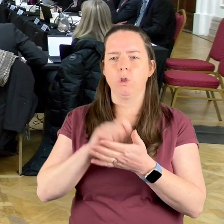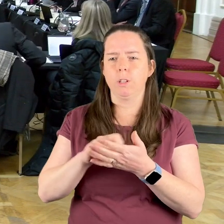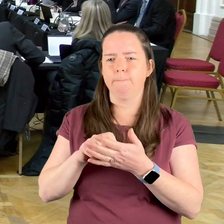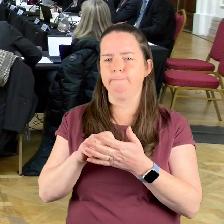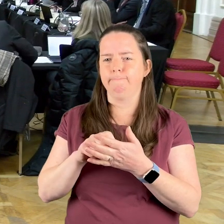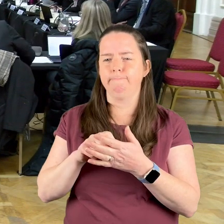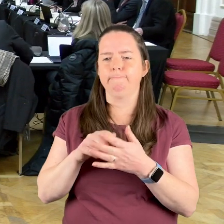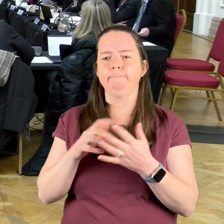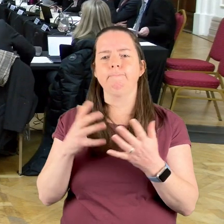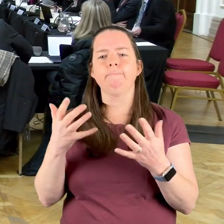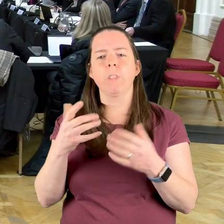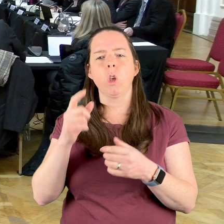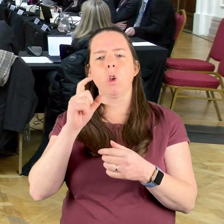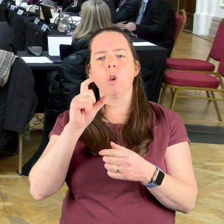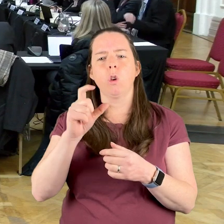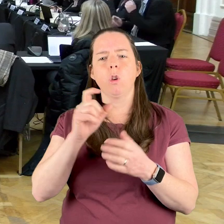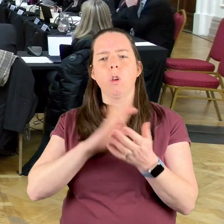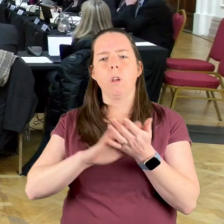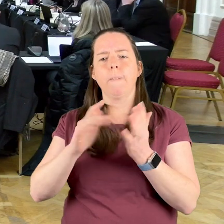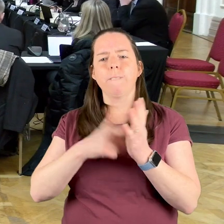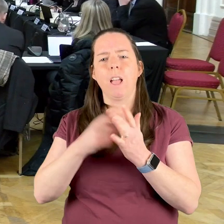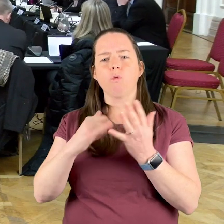the first written question where I haven't got